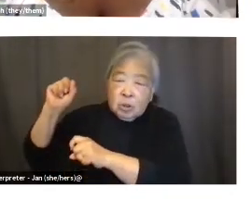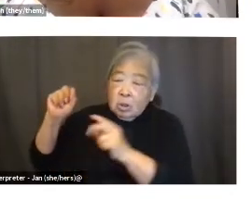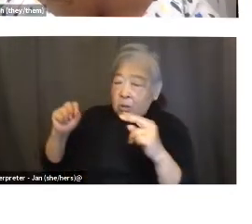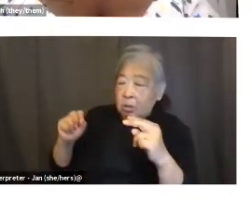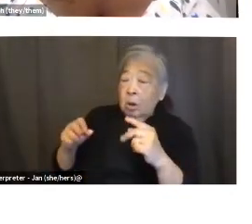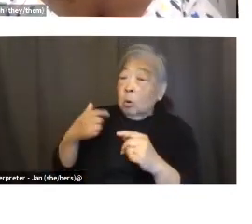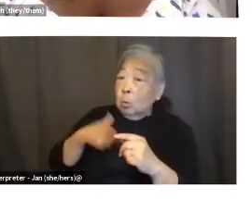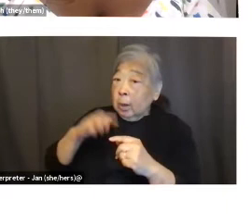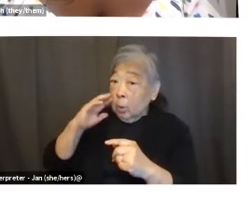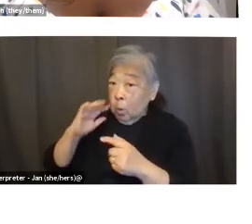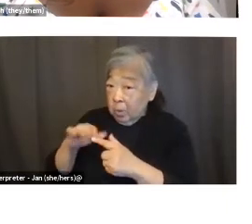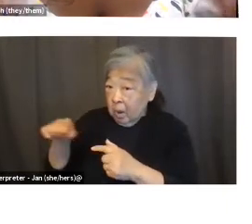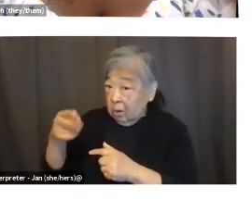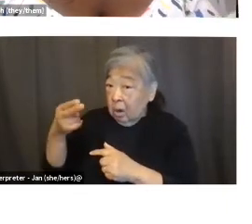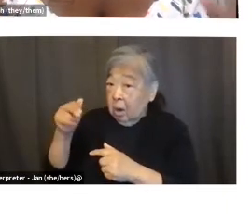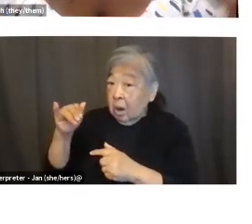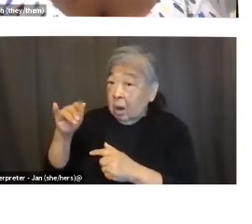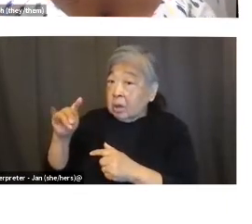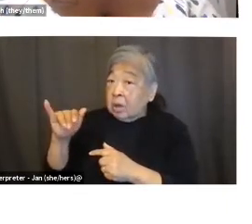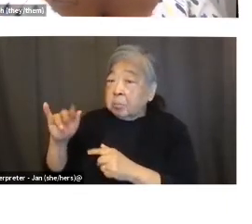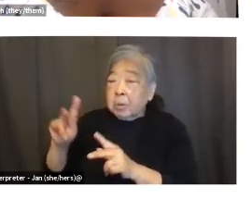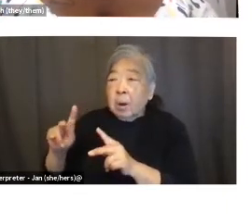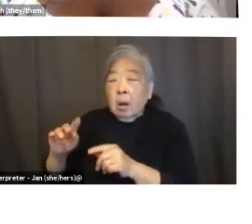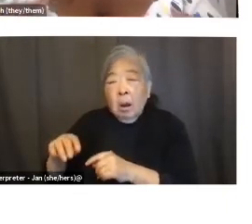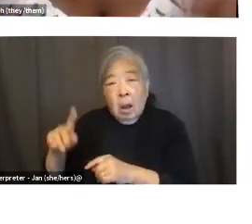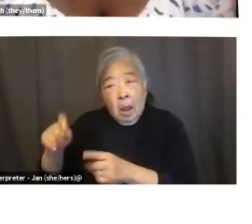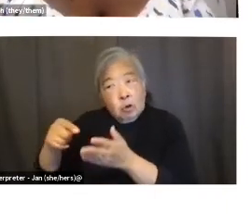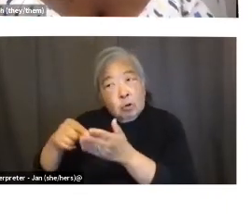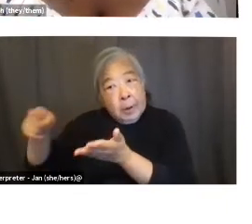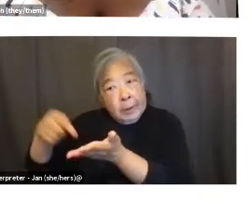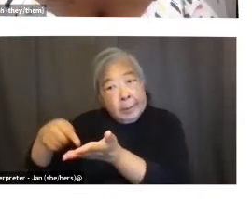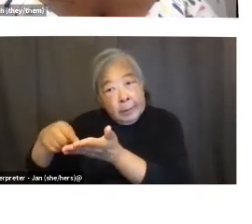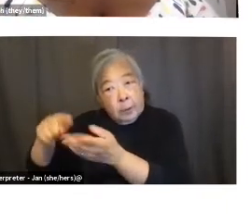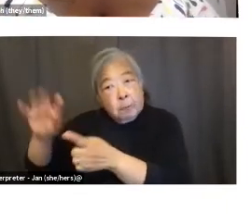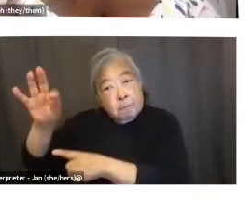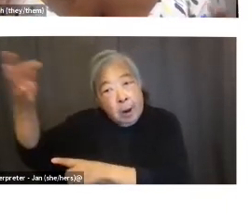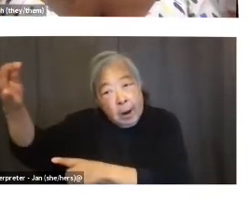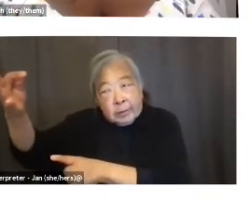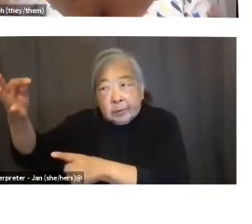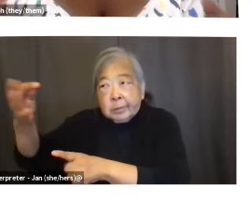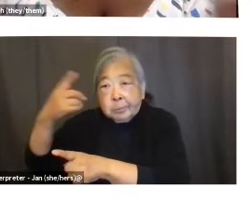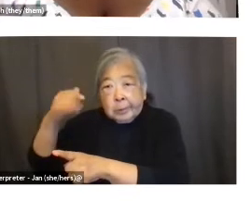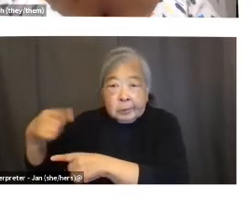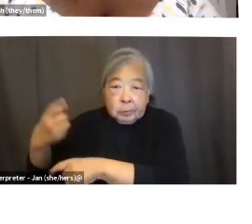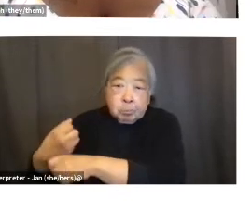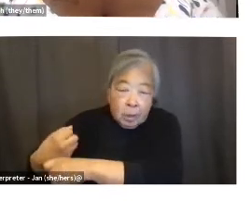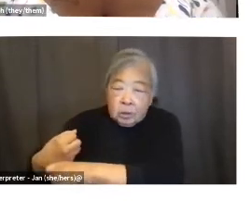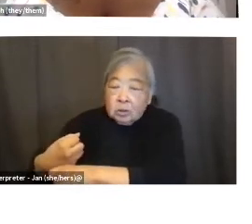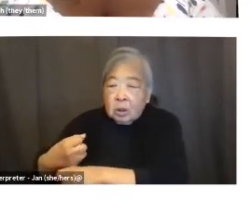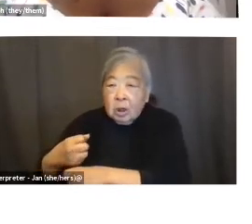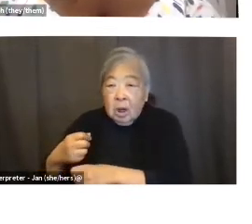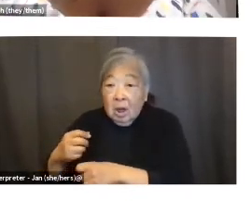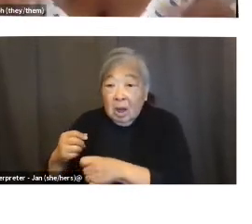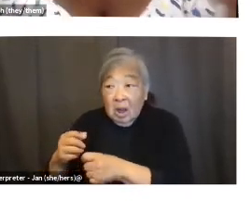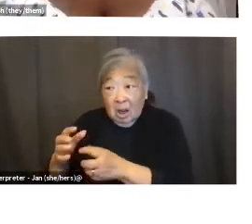that Haitians have had to pay a debt to France for their bondage. That takes up a large portion of their